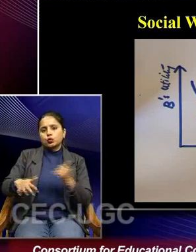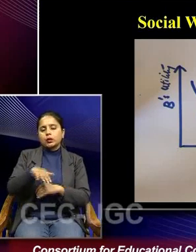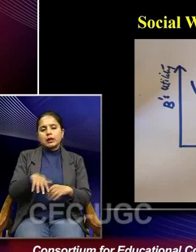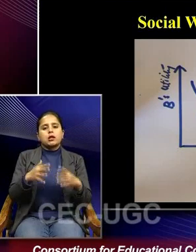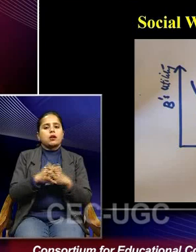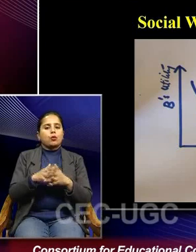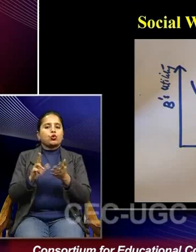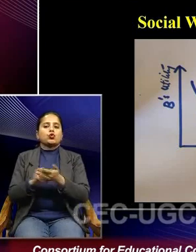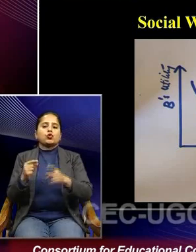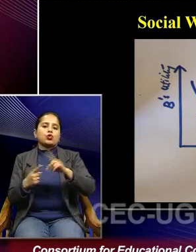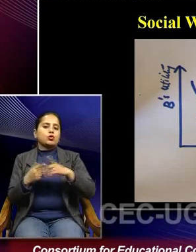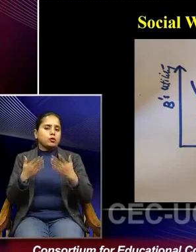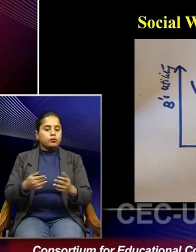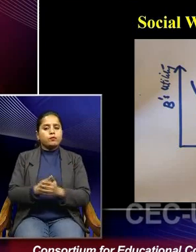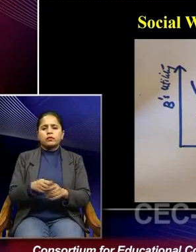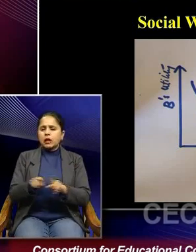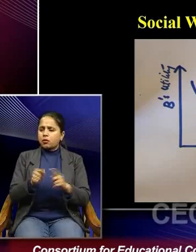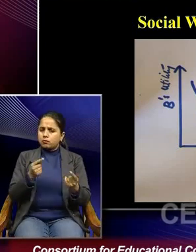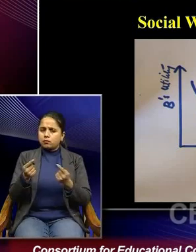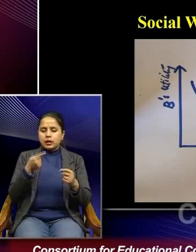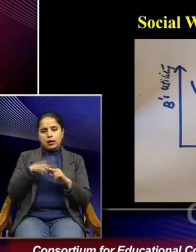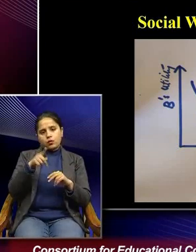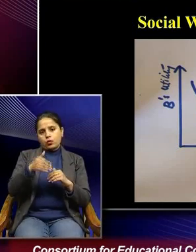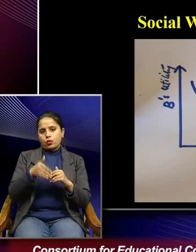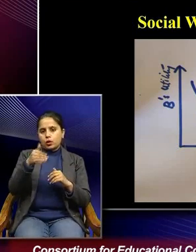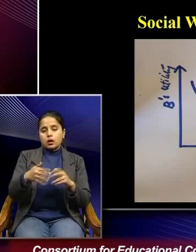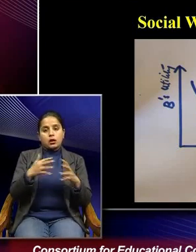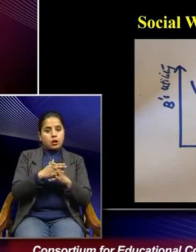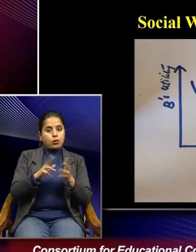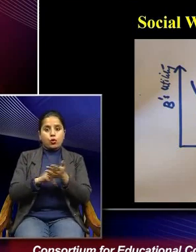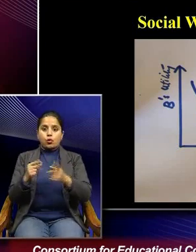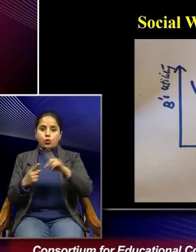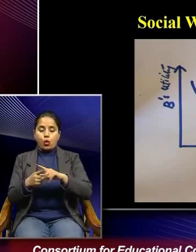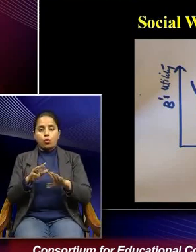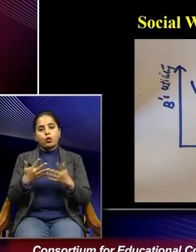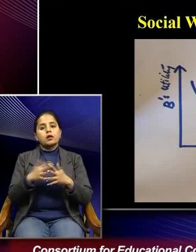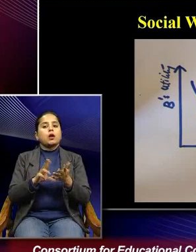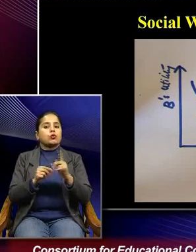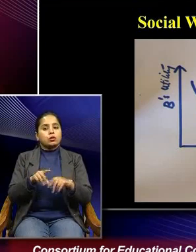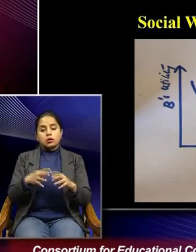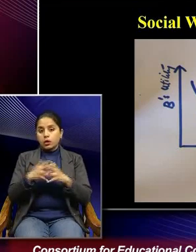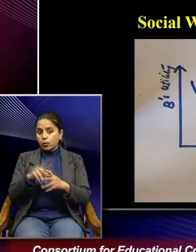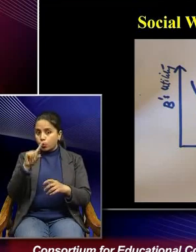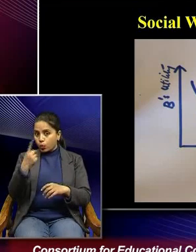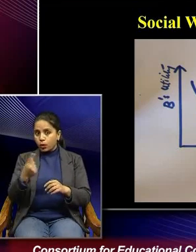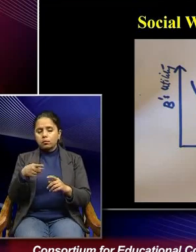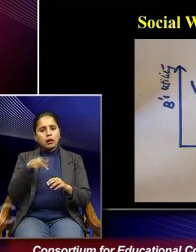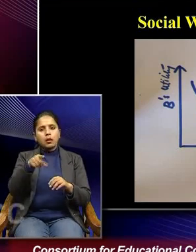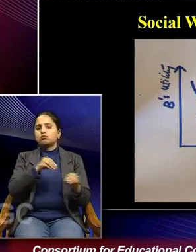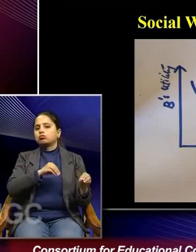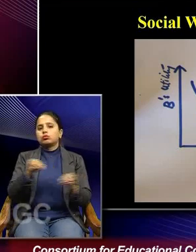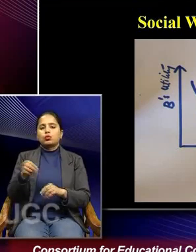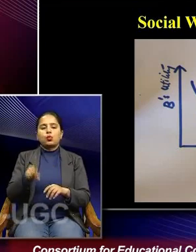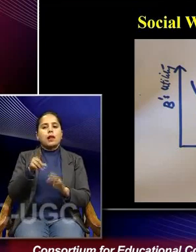naught. Similarly, if you move on from W naught to W1, it means you have moved on from